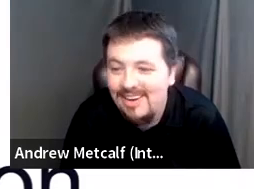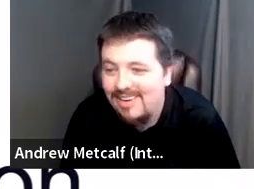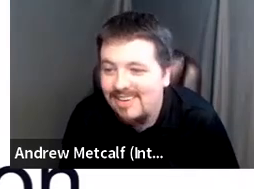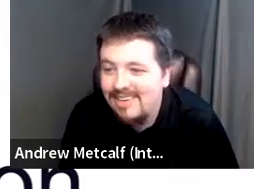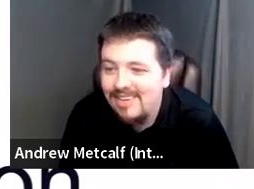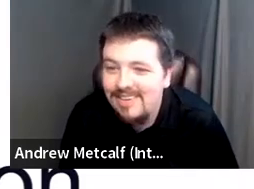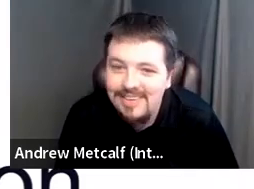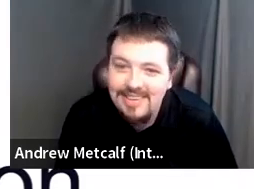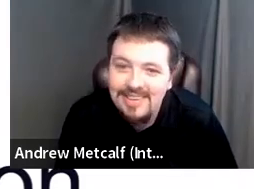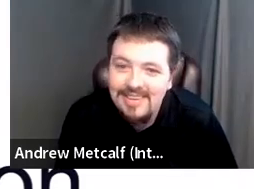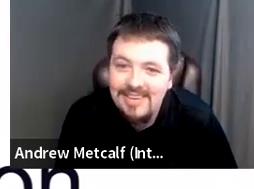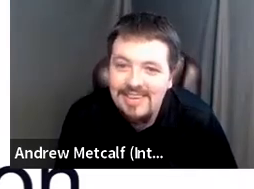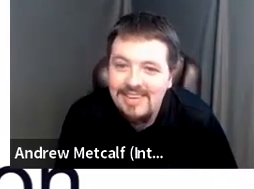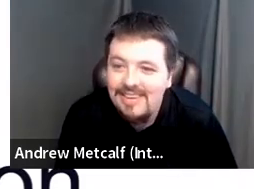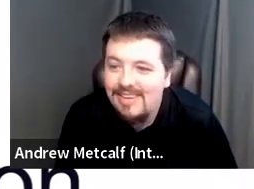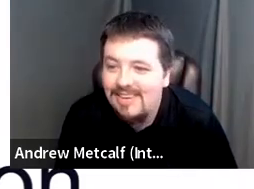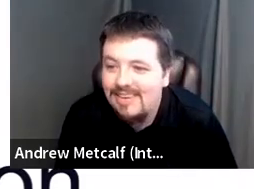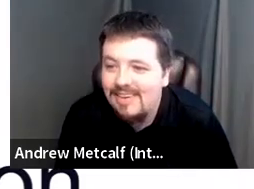here.